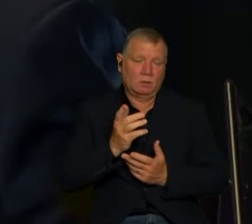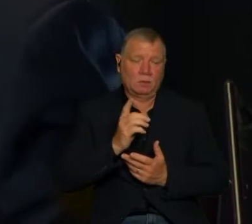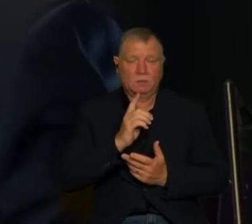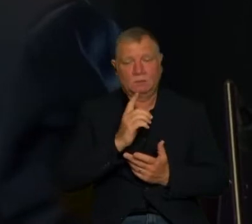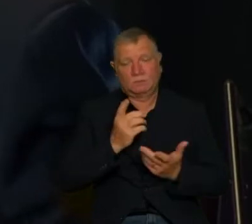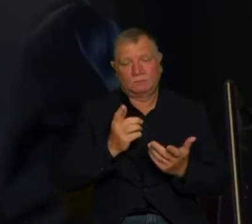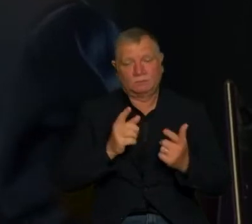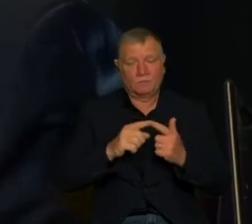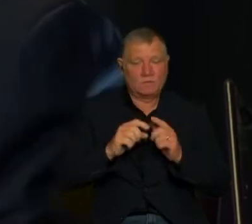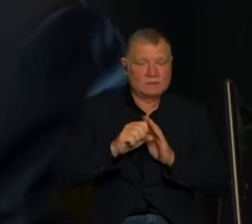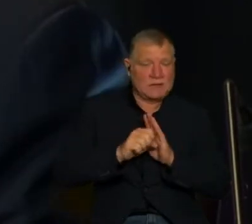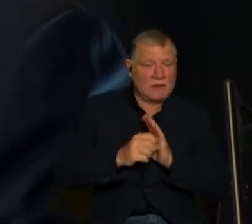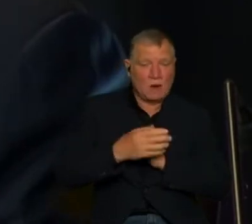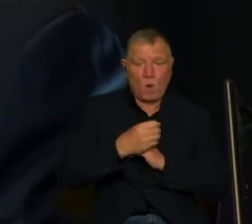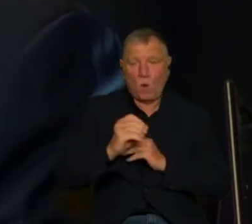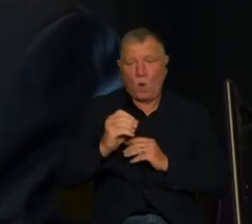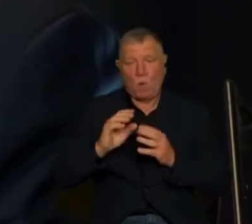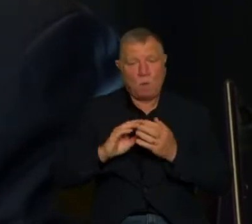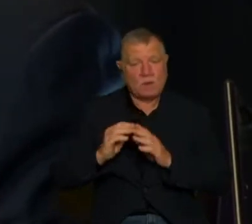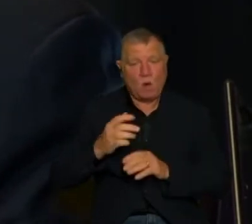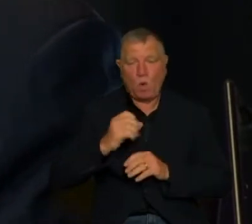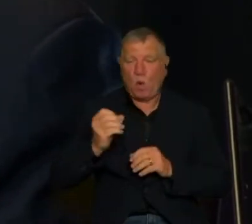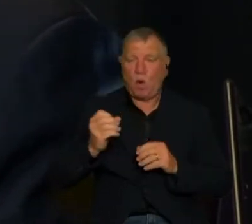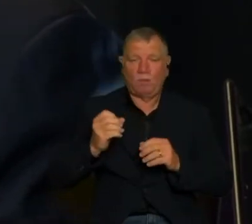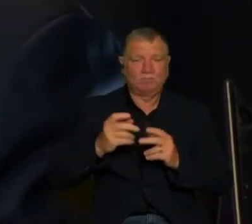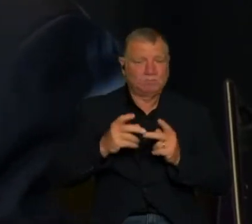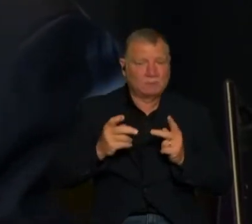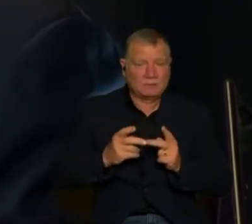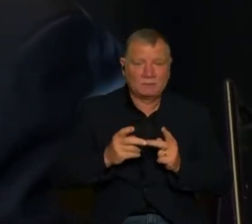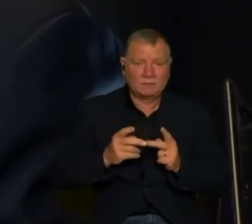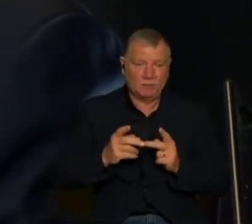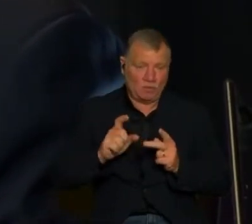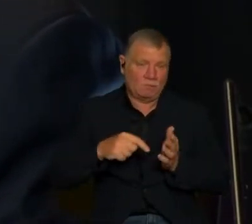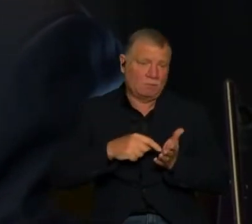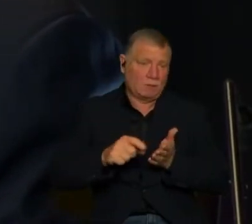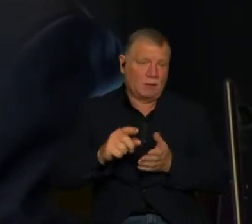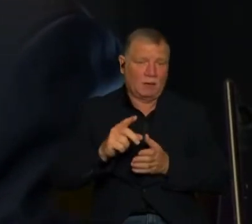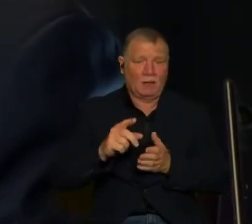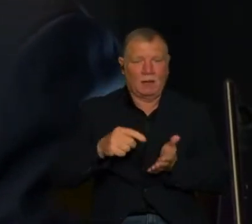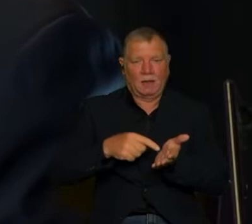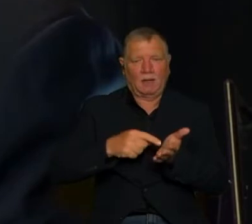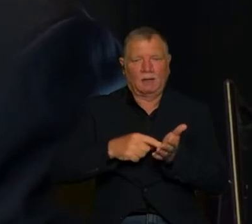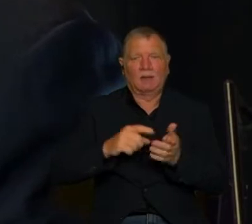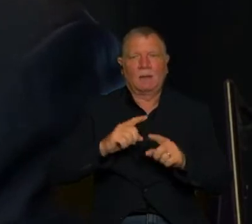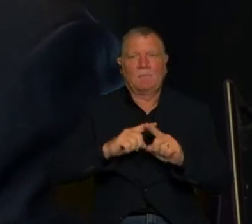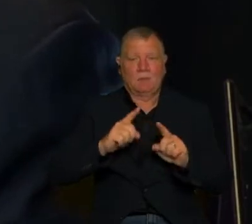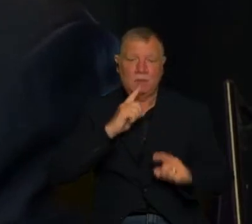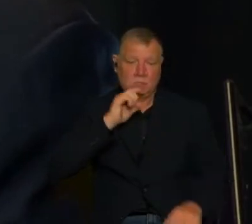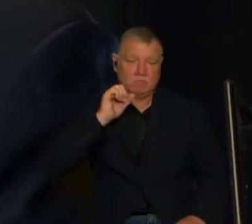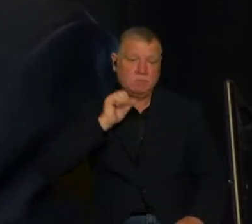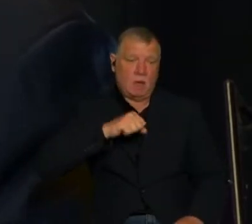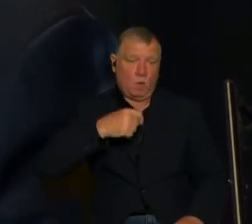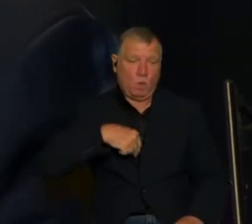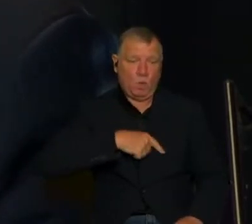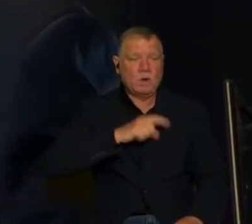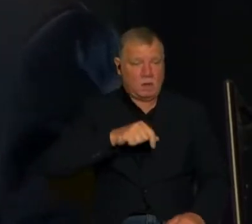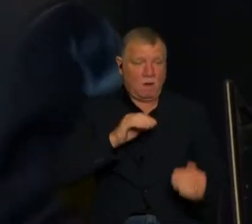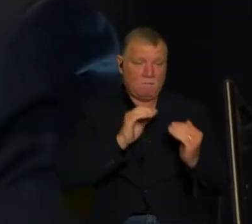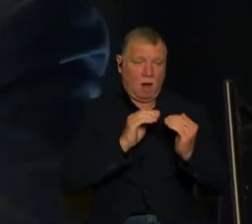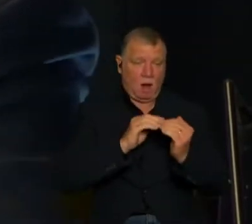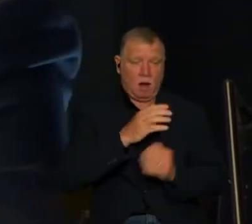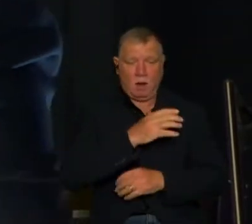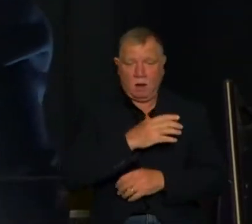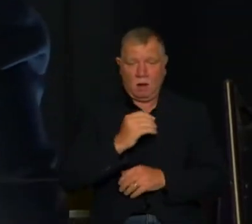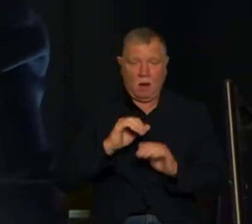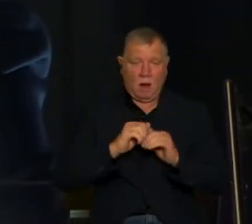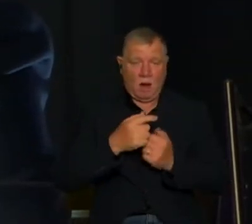any state or municipality or territory paying debts. And so, yes, we need to be fair in